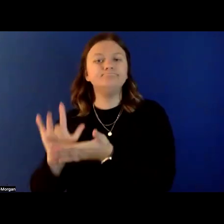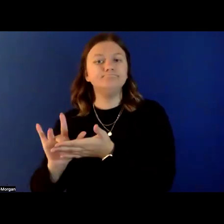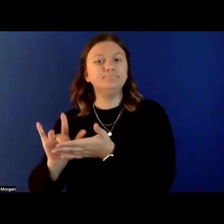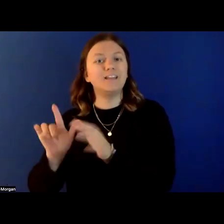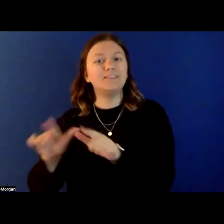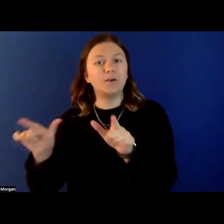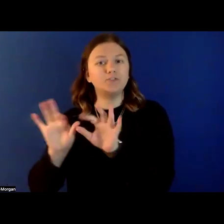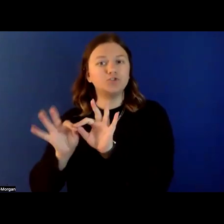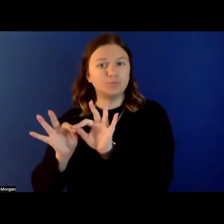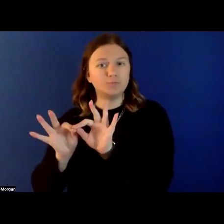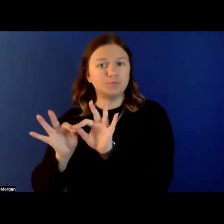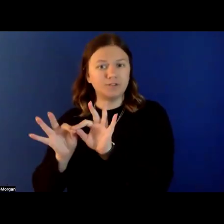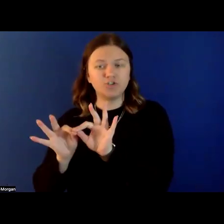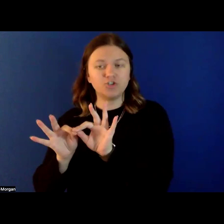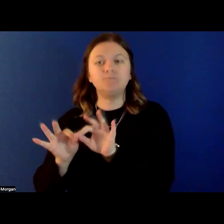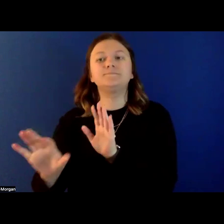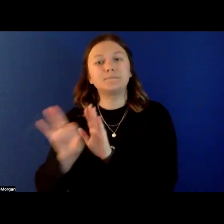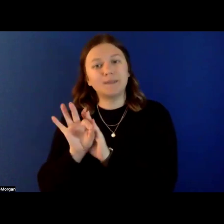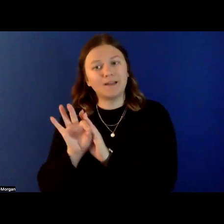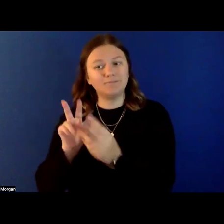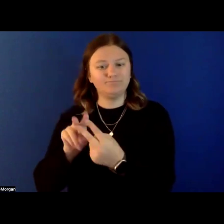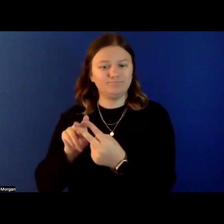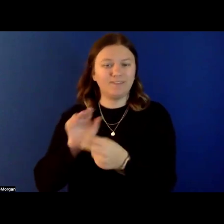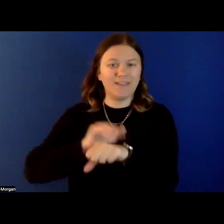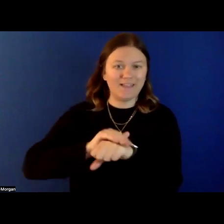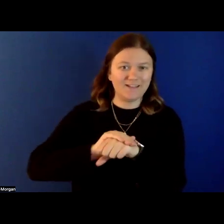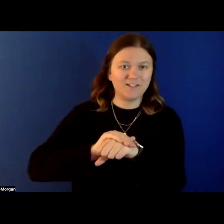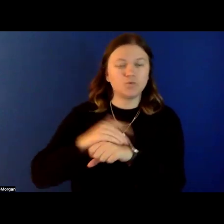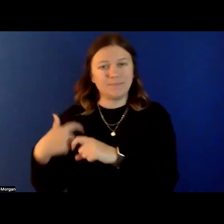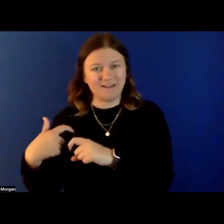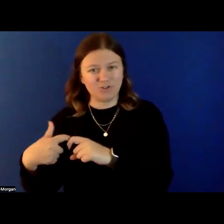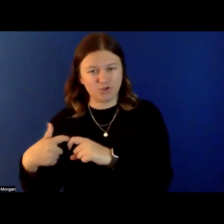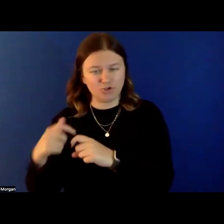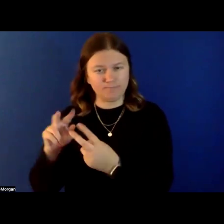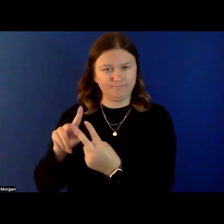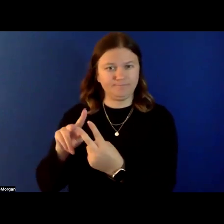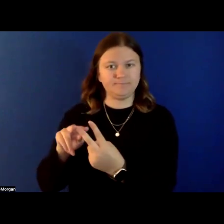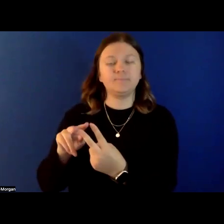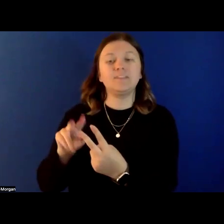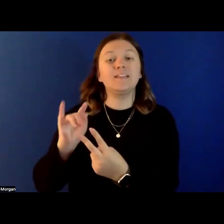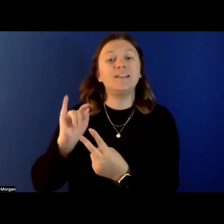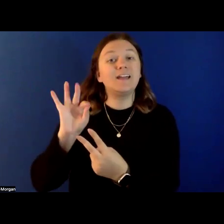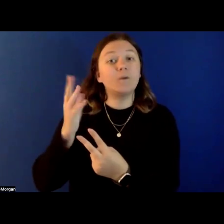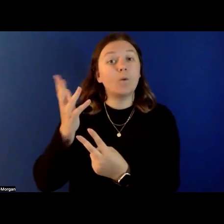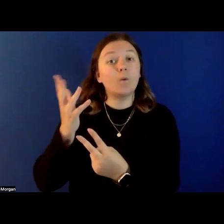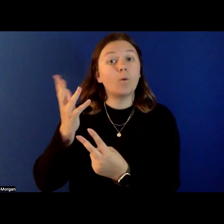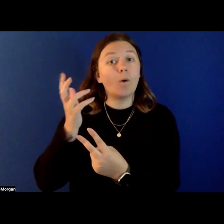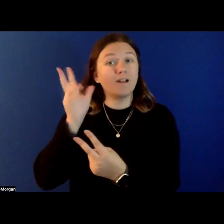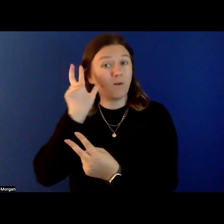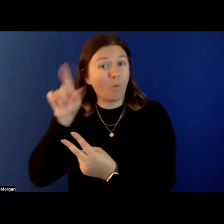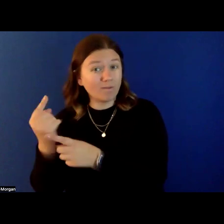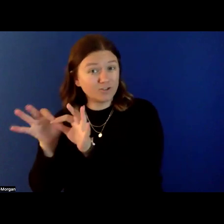then choose English or Spanish, and click Done. If you wish to hear only the interpreter and not the original